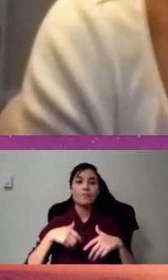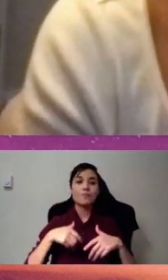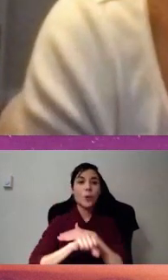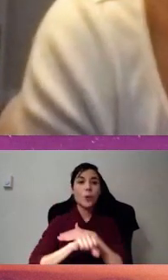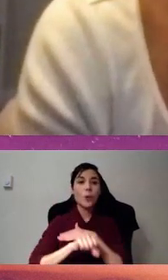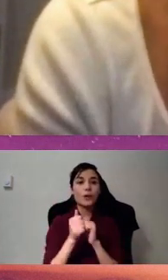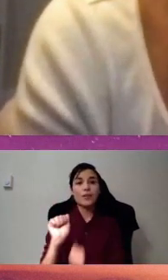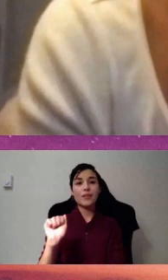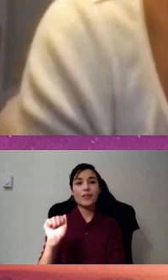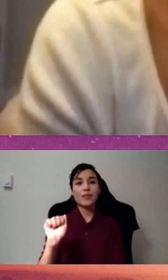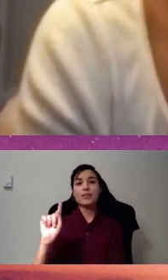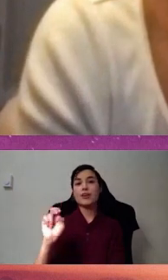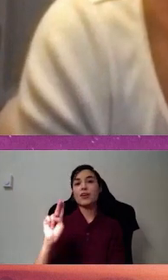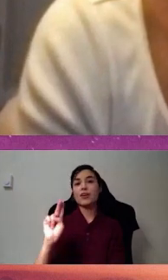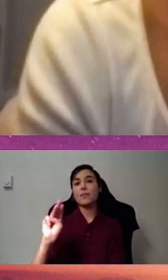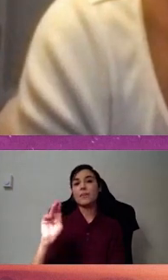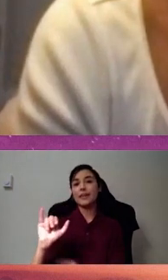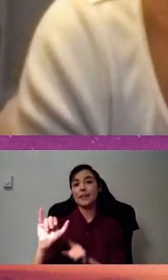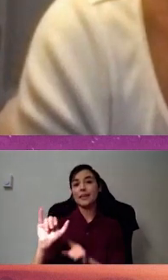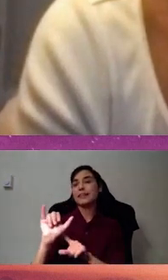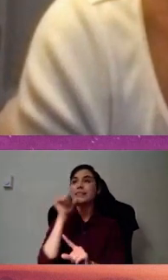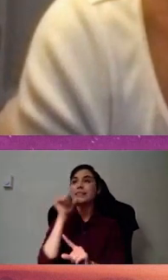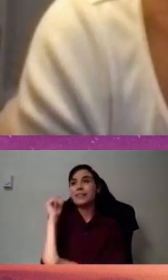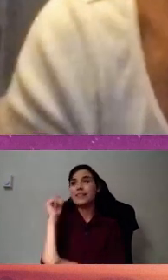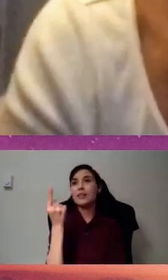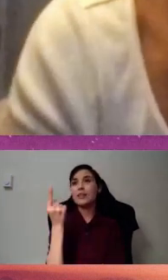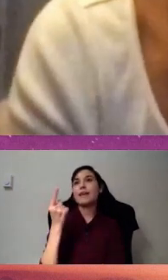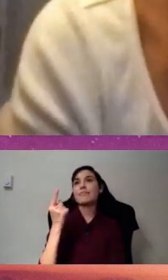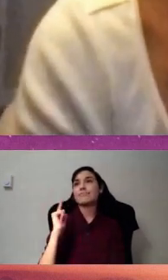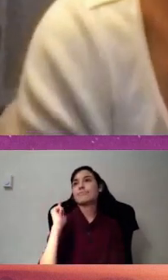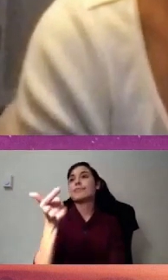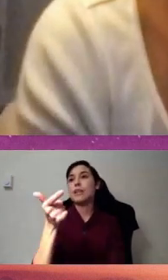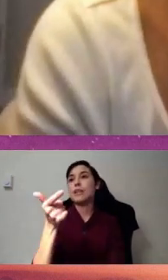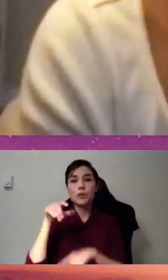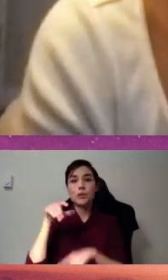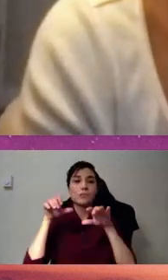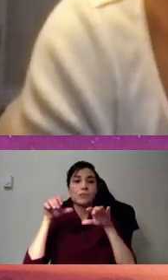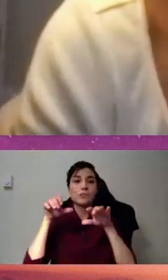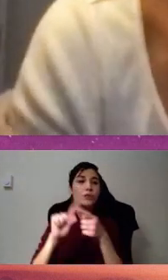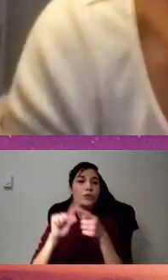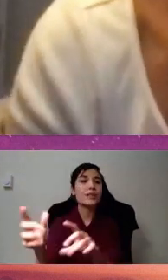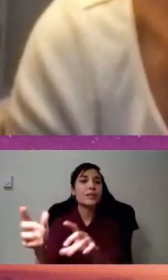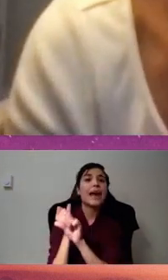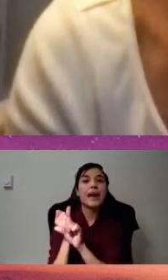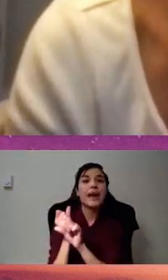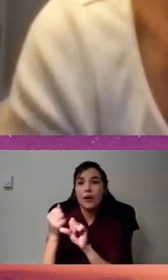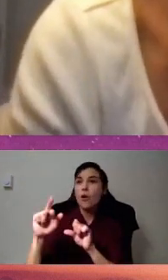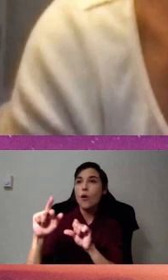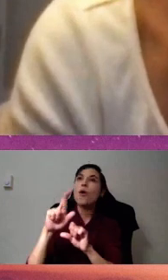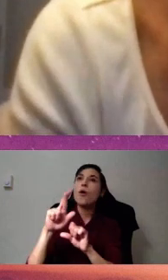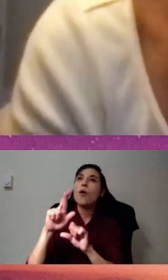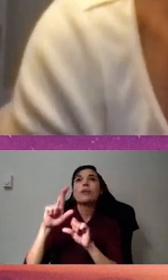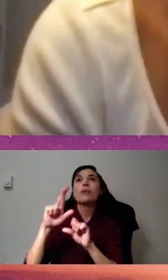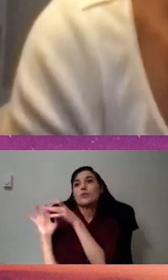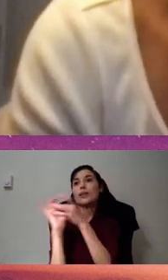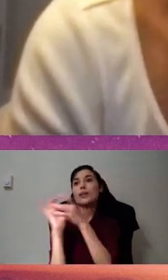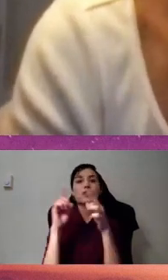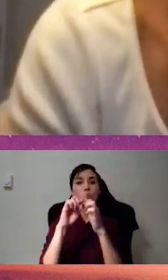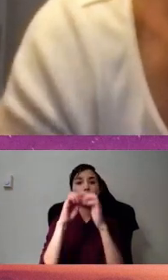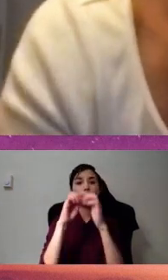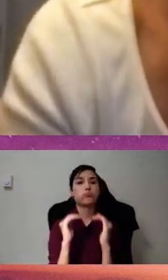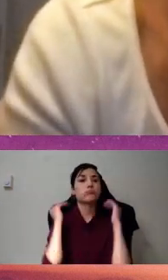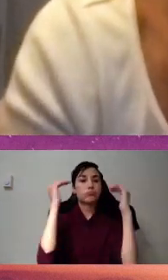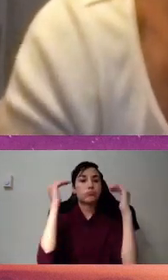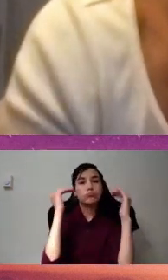certain job or when you reach a certain hierarchy that's interwoven with the society that we live in. It's that we're born as